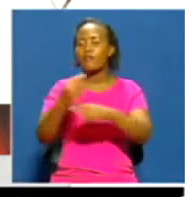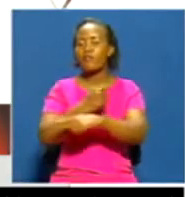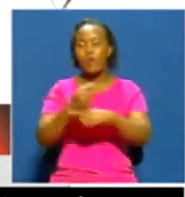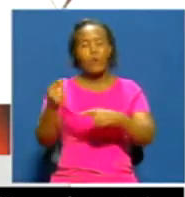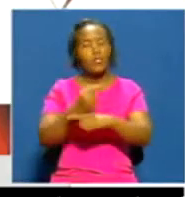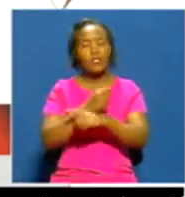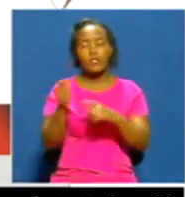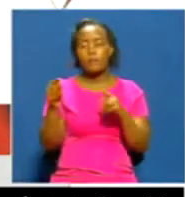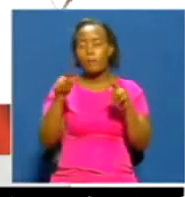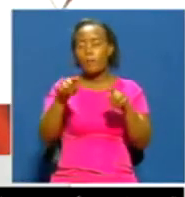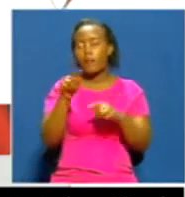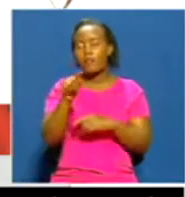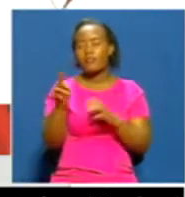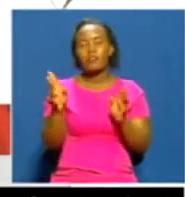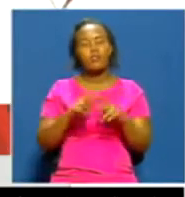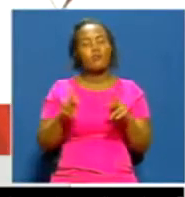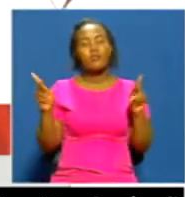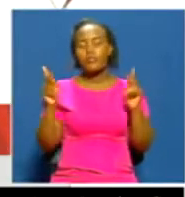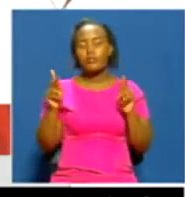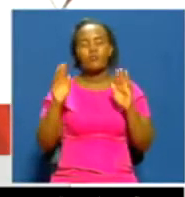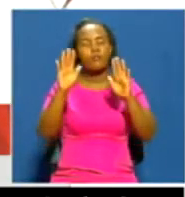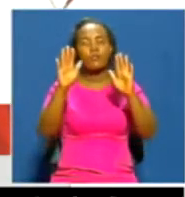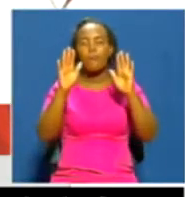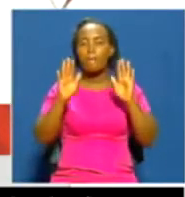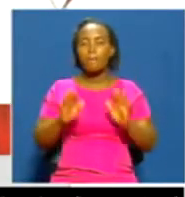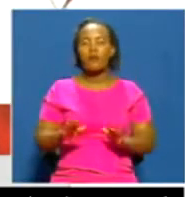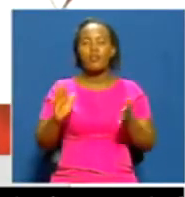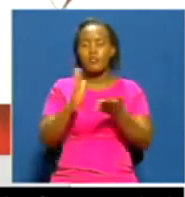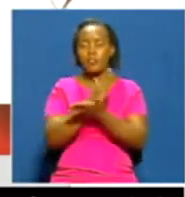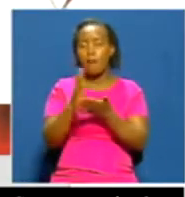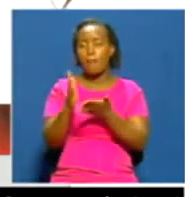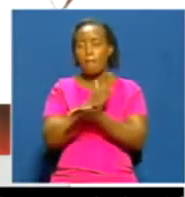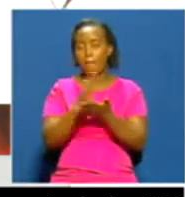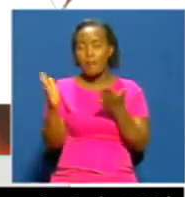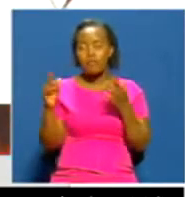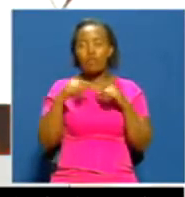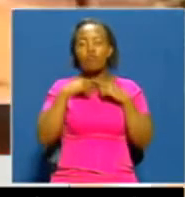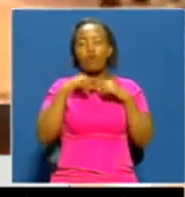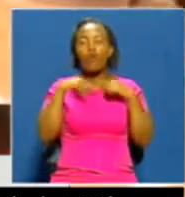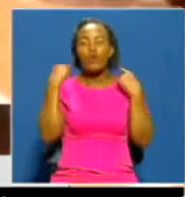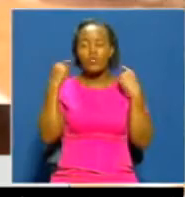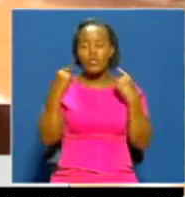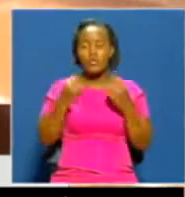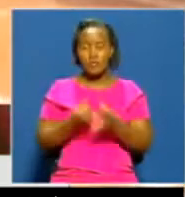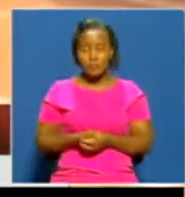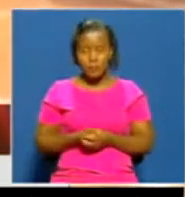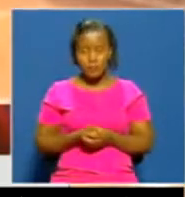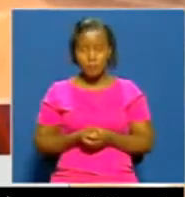very, very is probably the most crucial part of hosting an event of this magnitude.